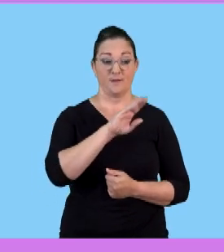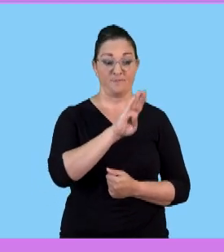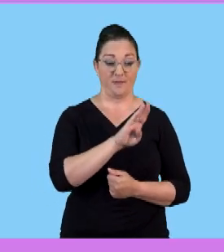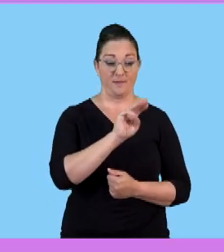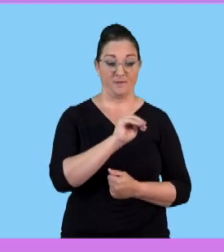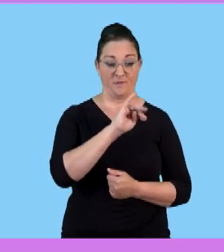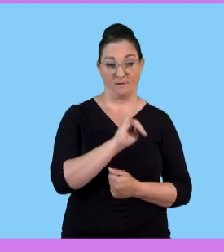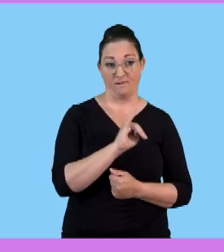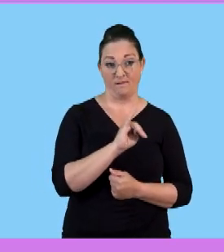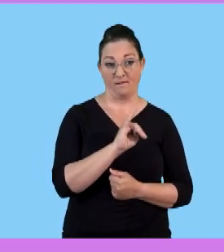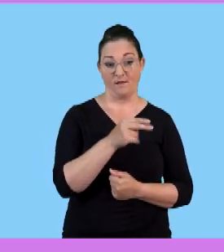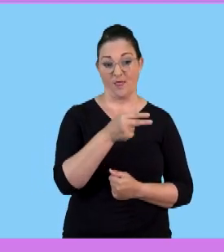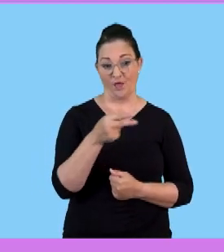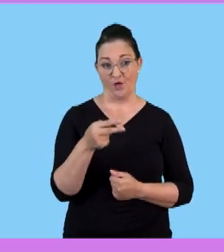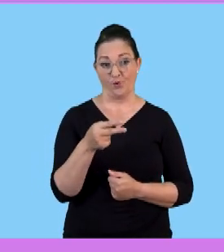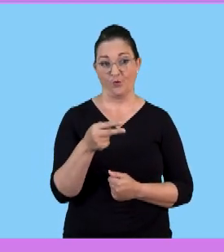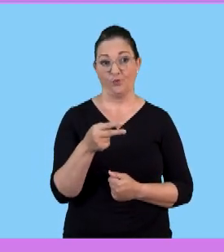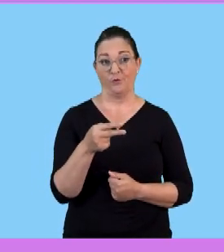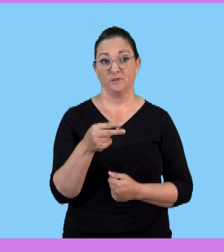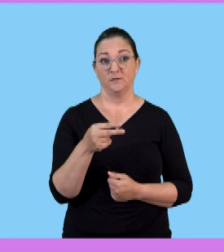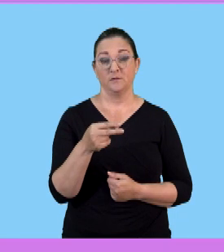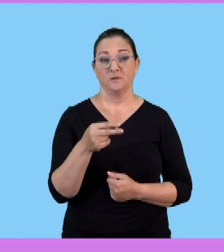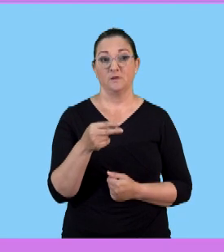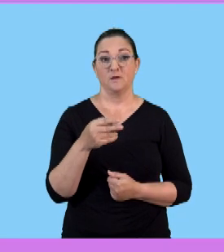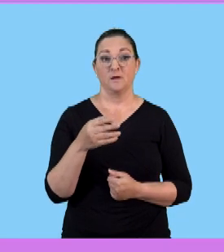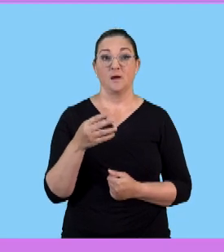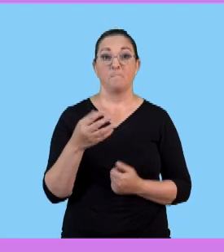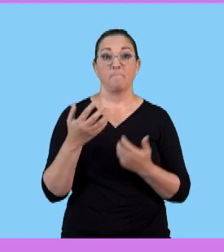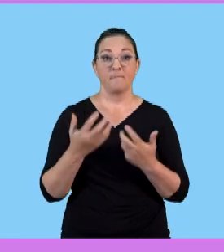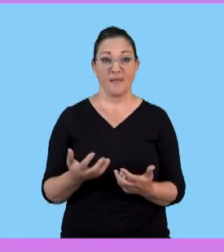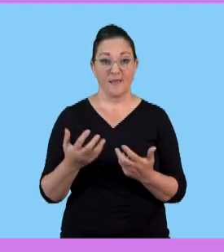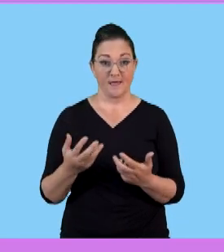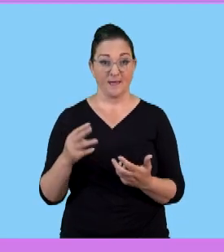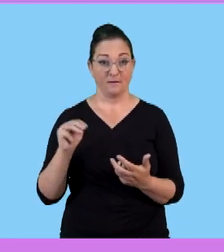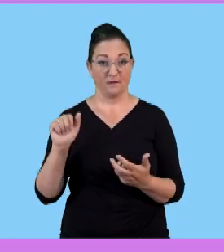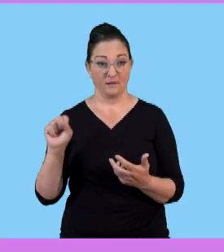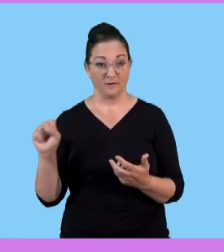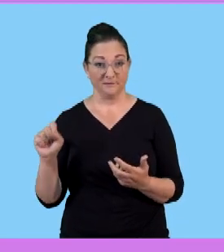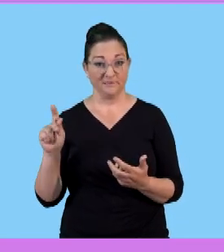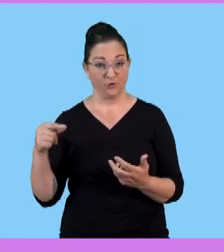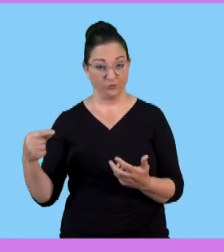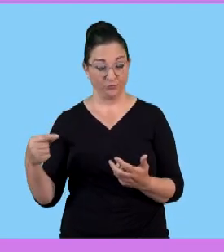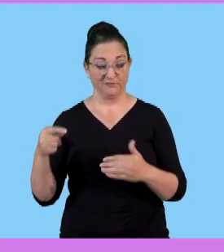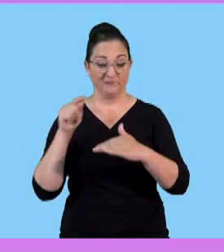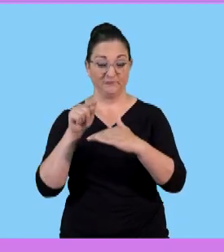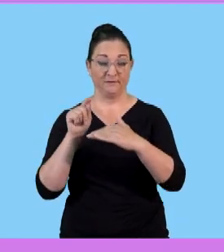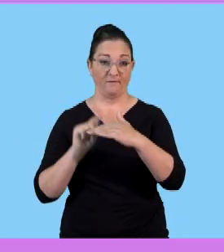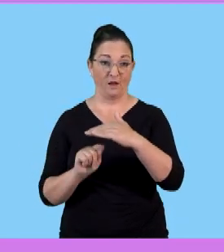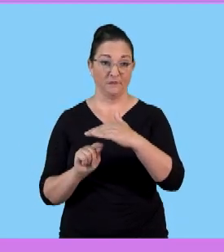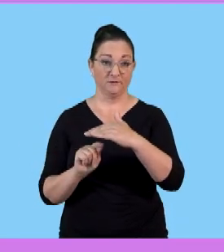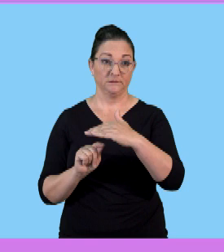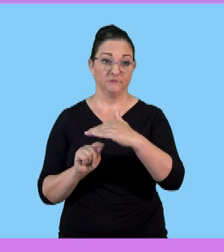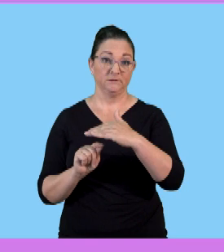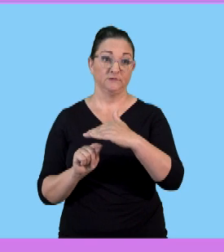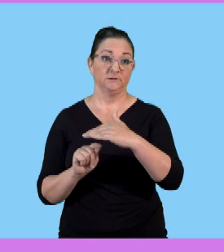that BMI equals to my mass in kilograms